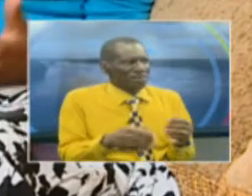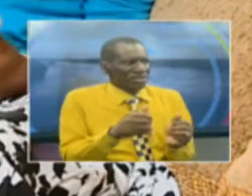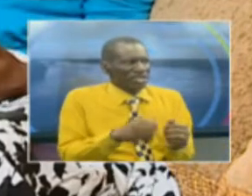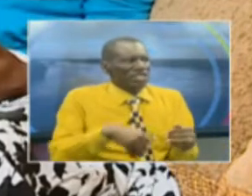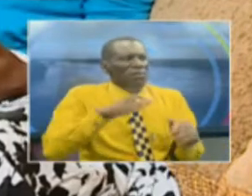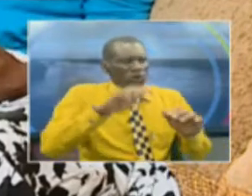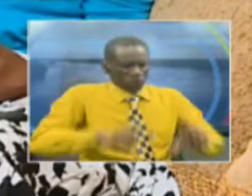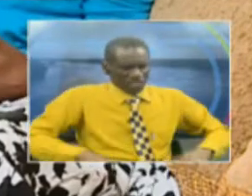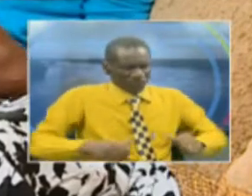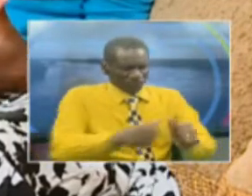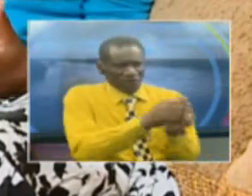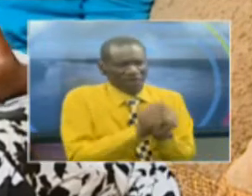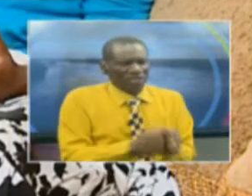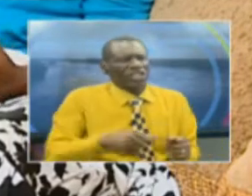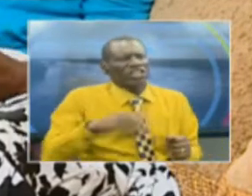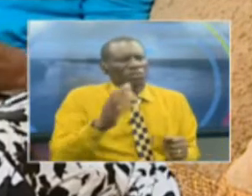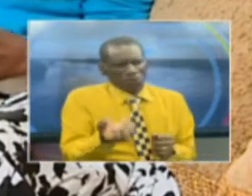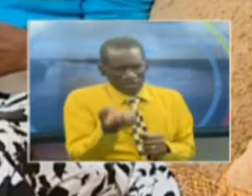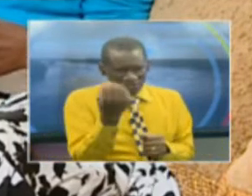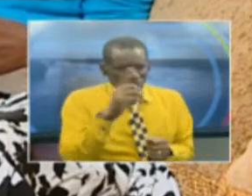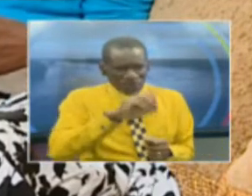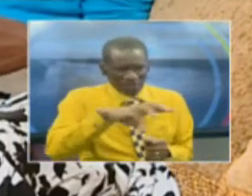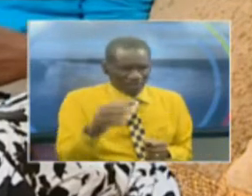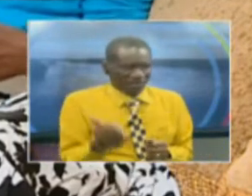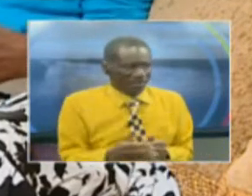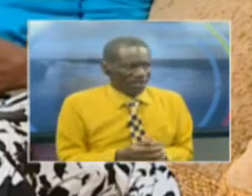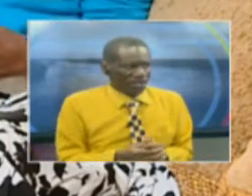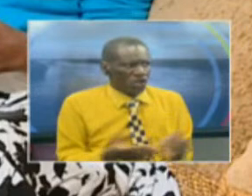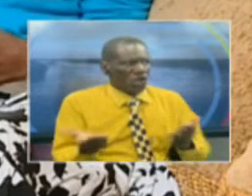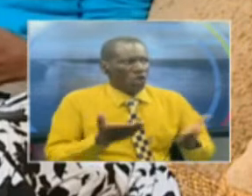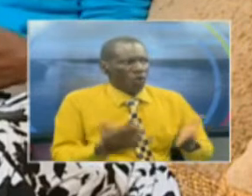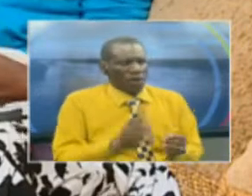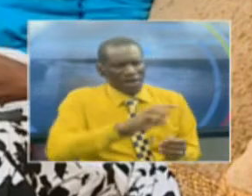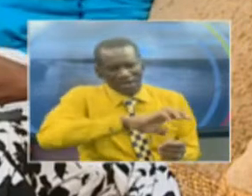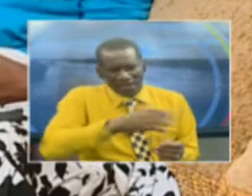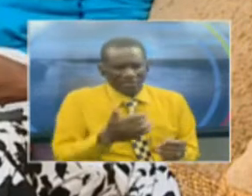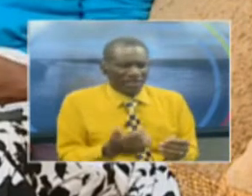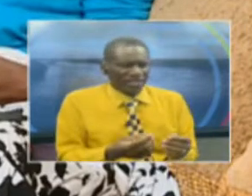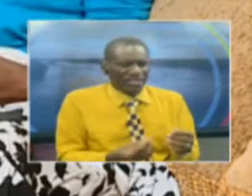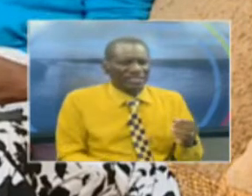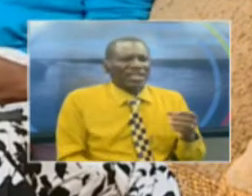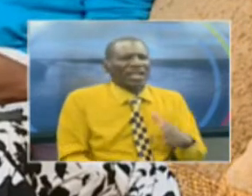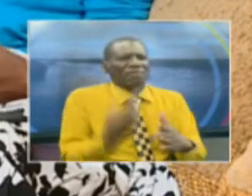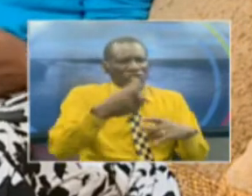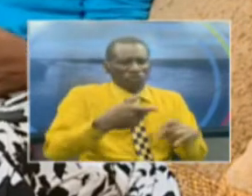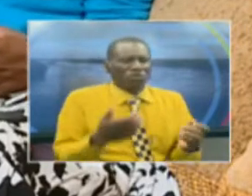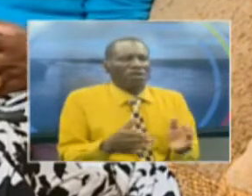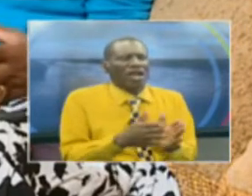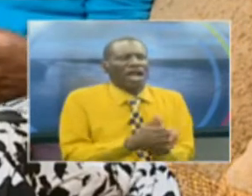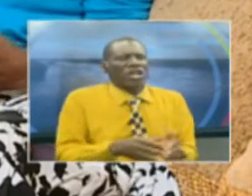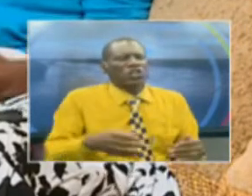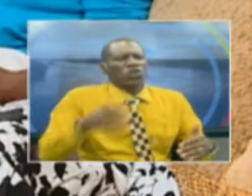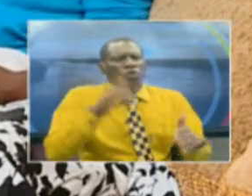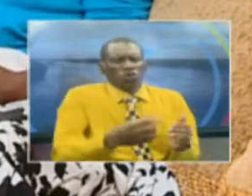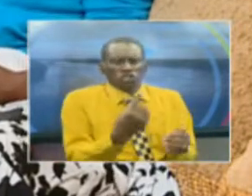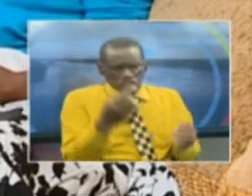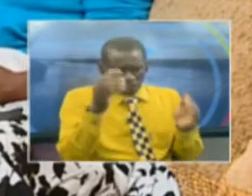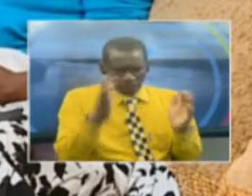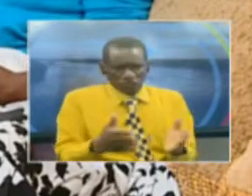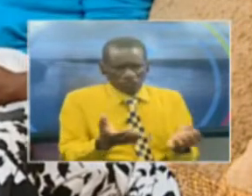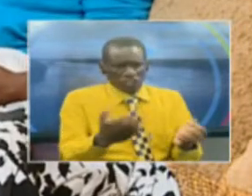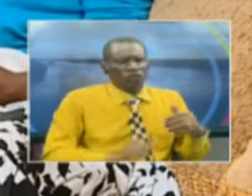we've stayed together, the more we've understood where each person is coming from and what each person needs